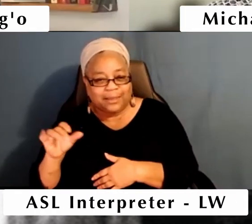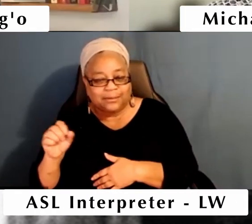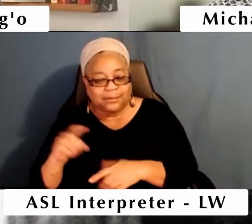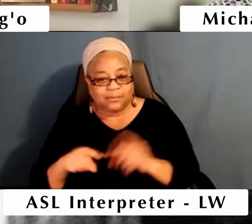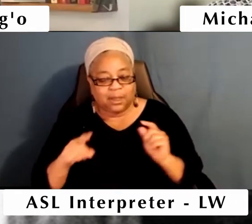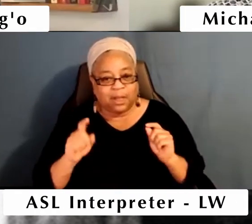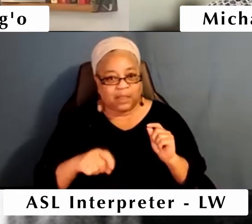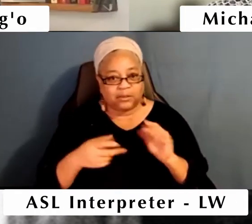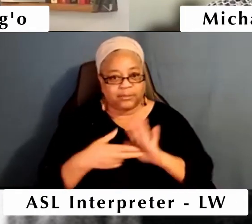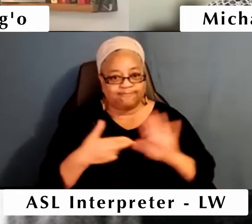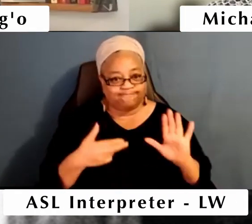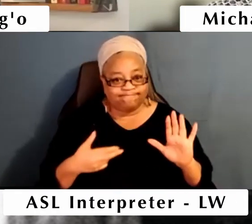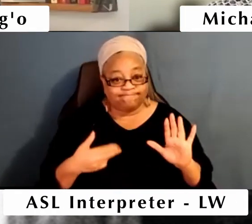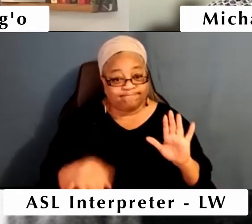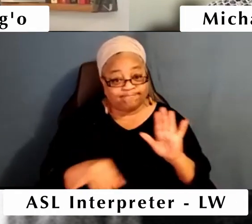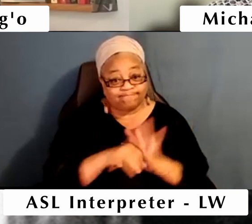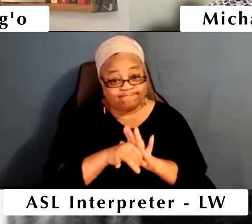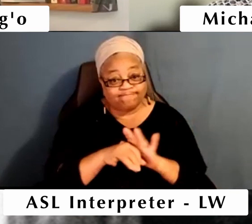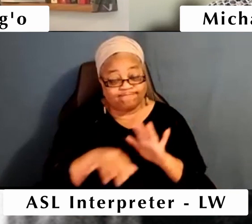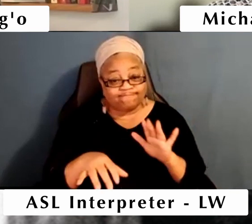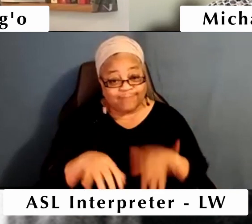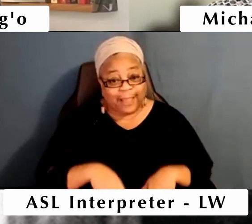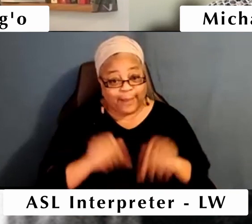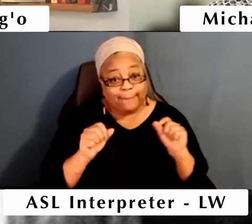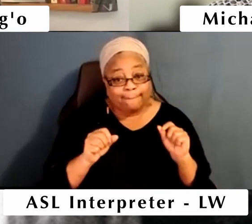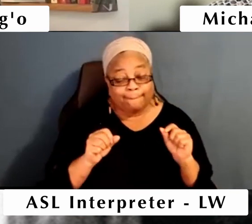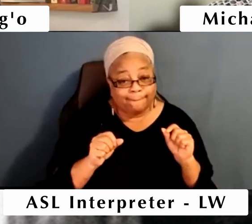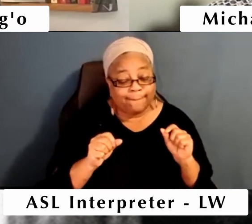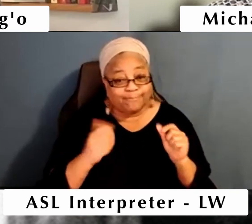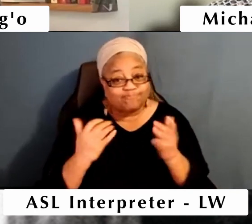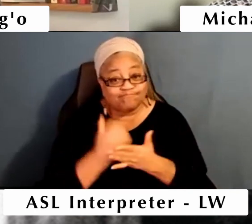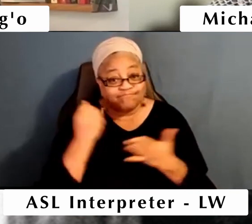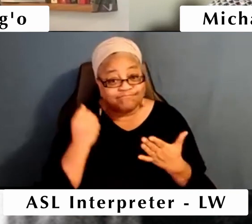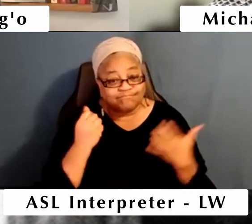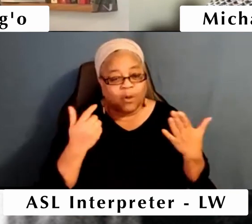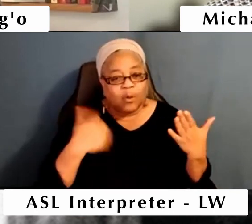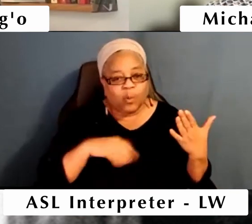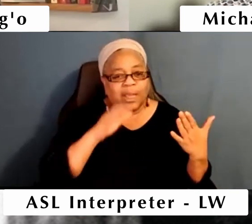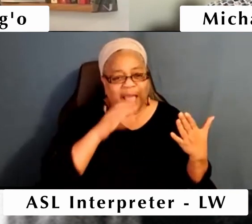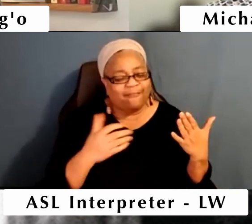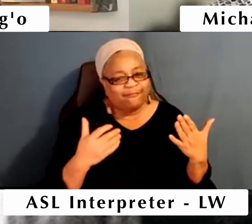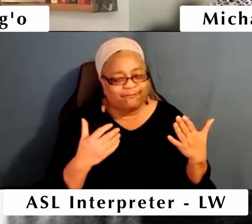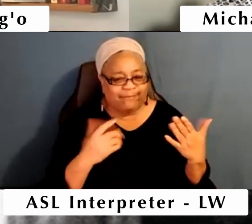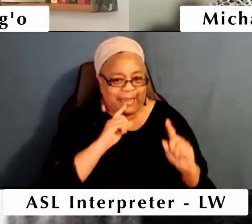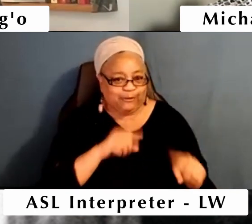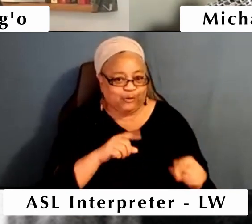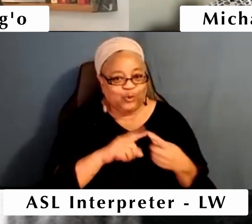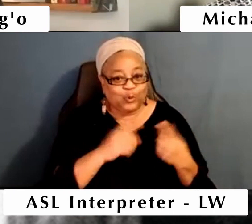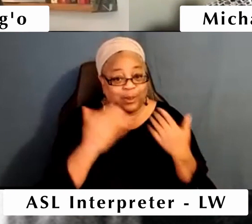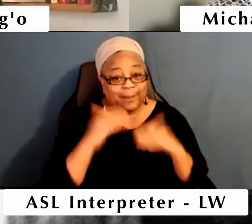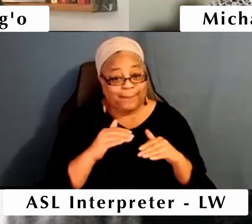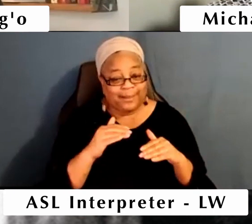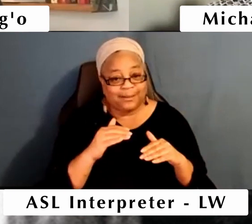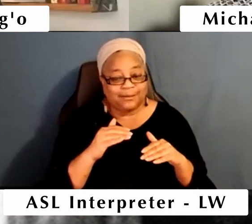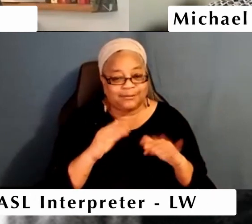claimed. Otherwise, you know, we have recourse to a very limited set